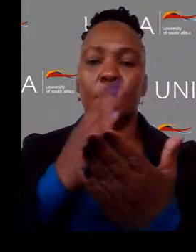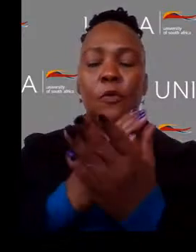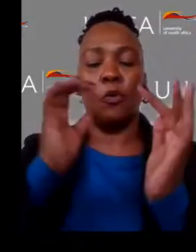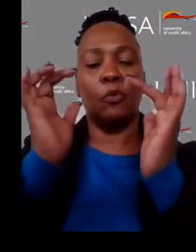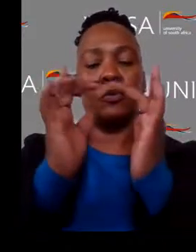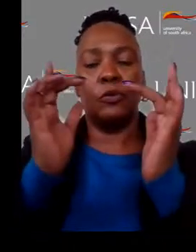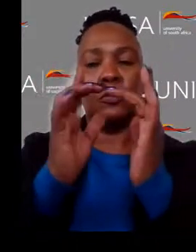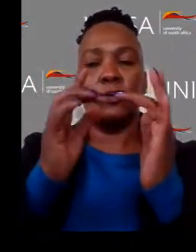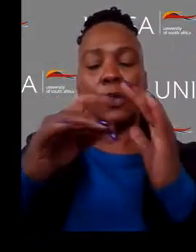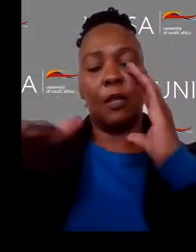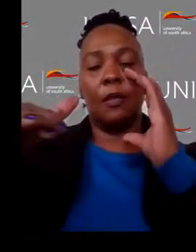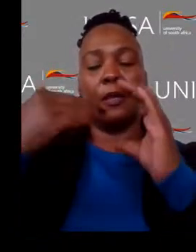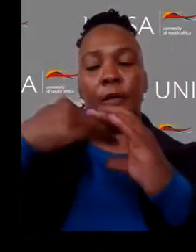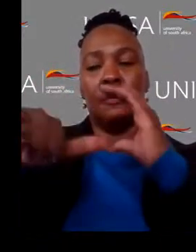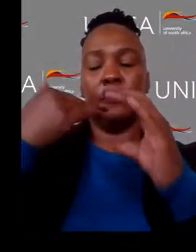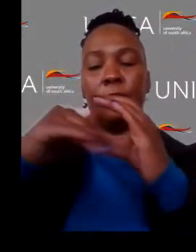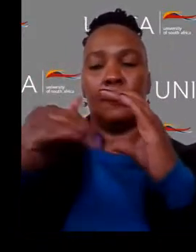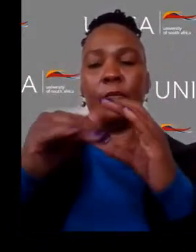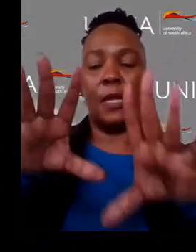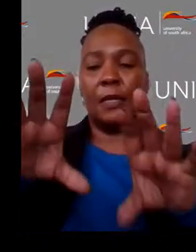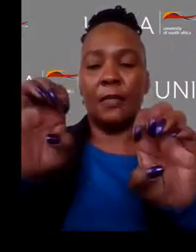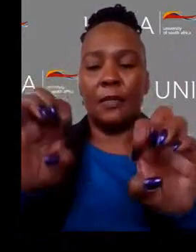an email to